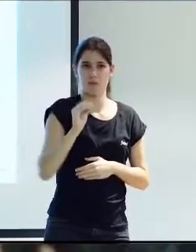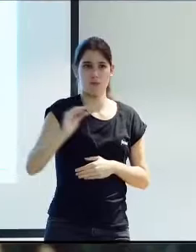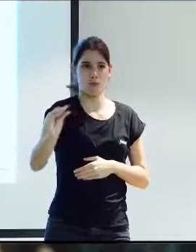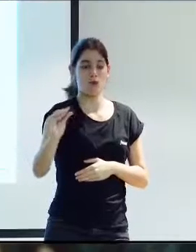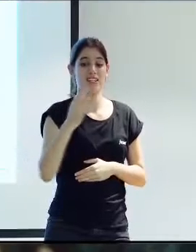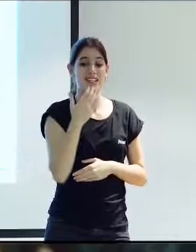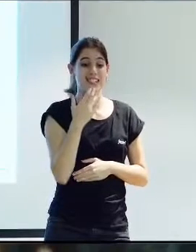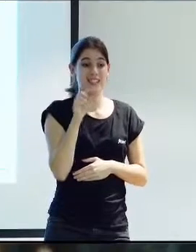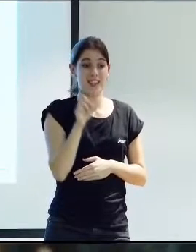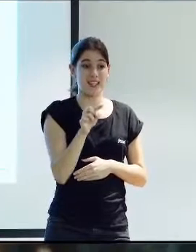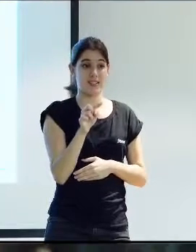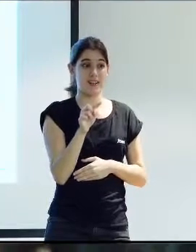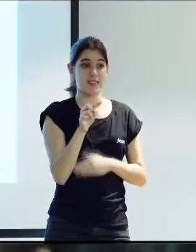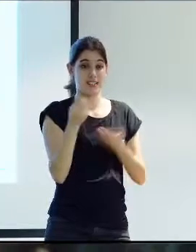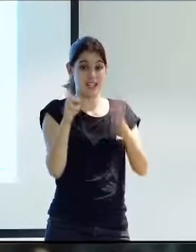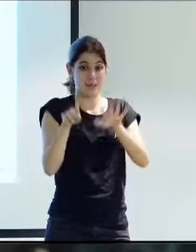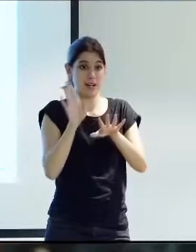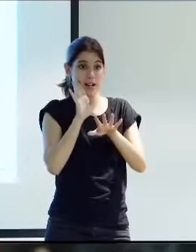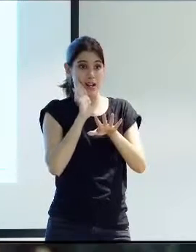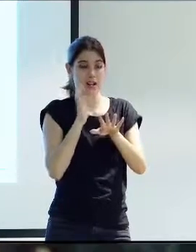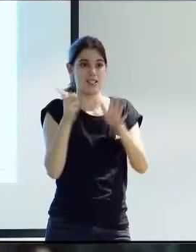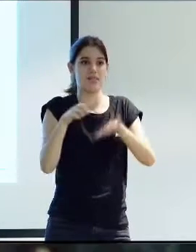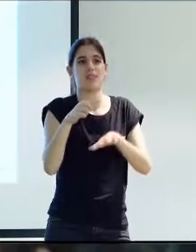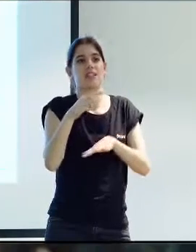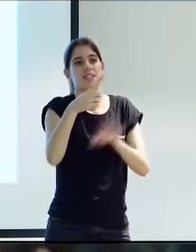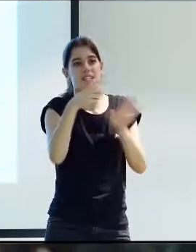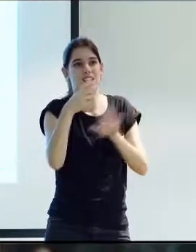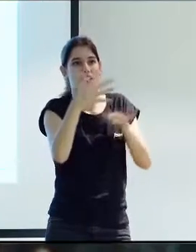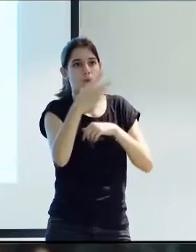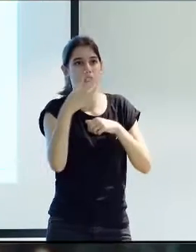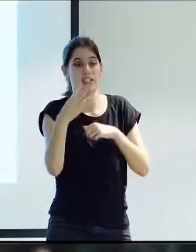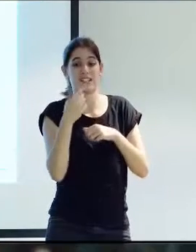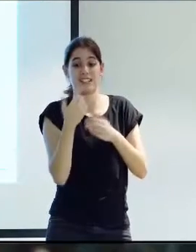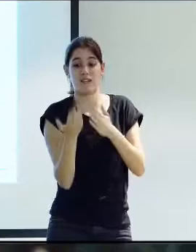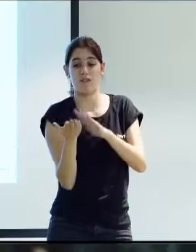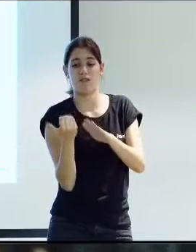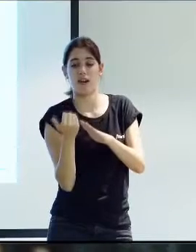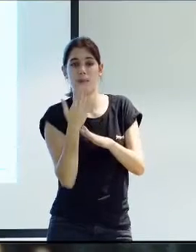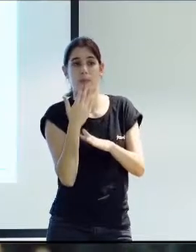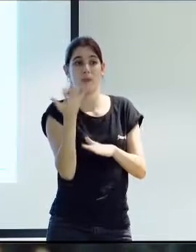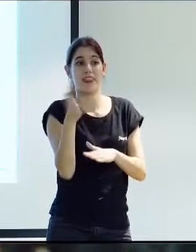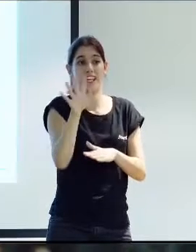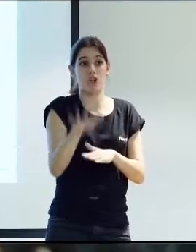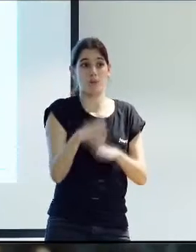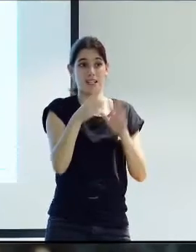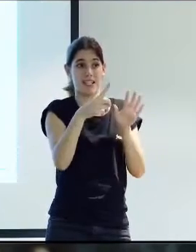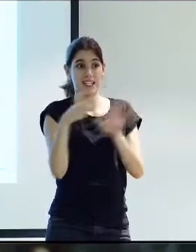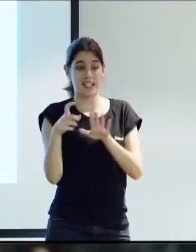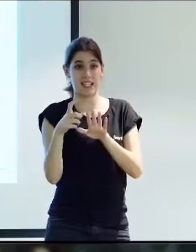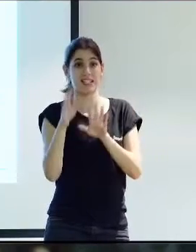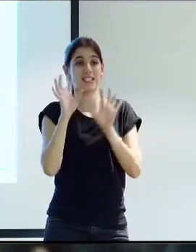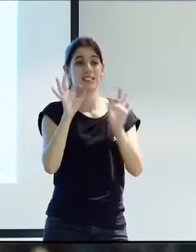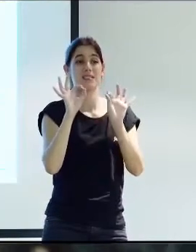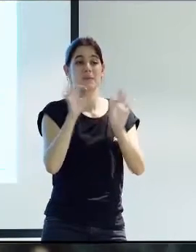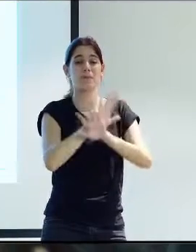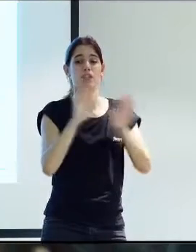However, if of those 6,000 and some, we take away 5,600, which